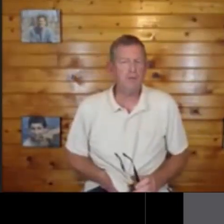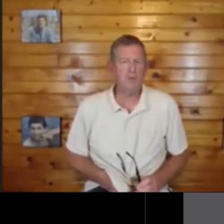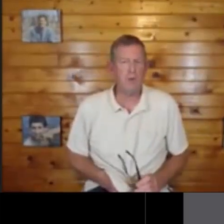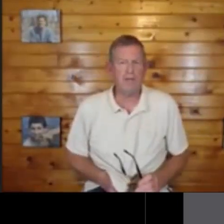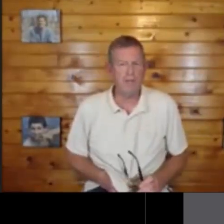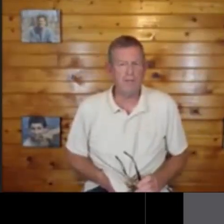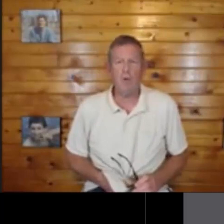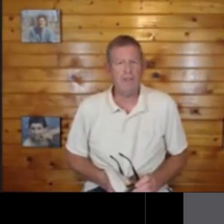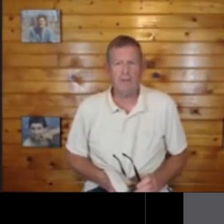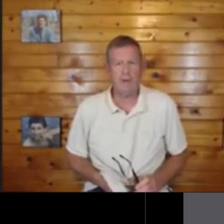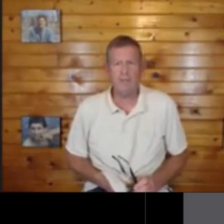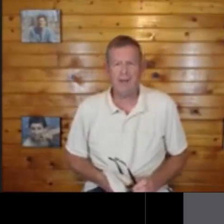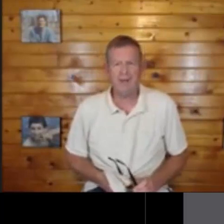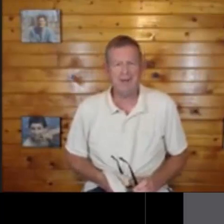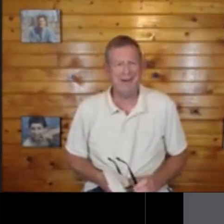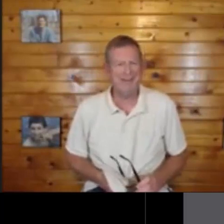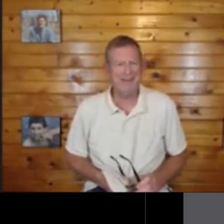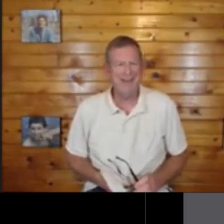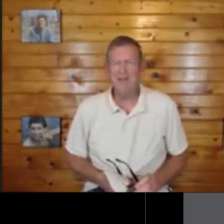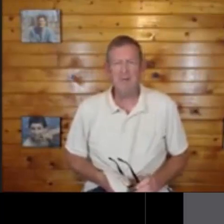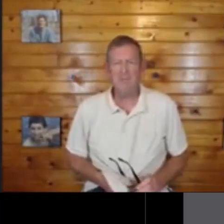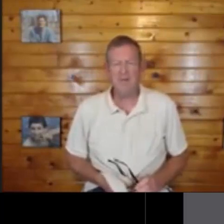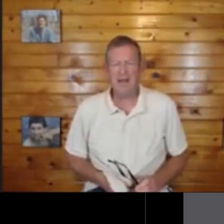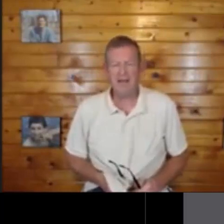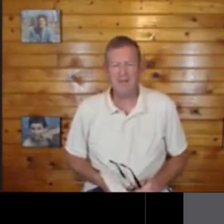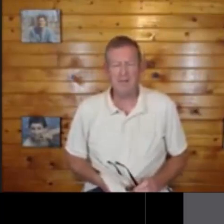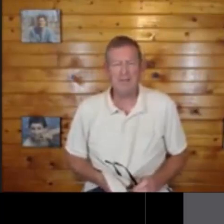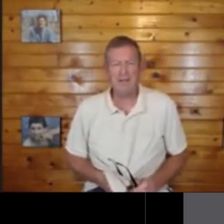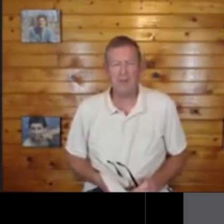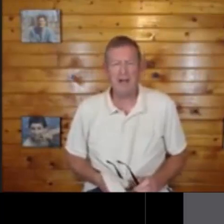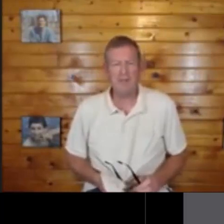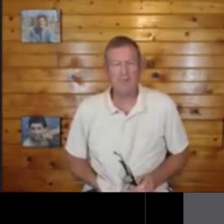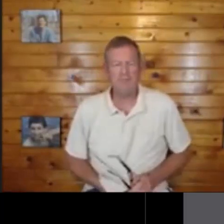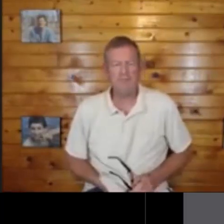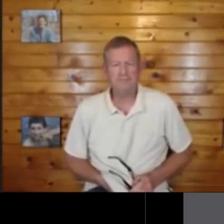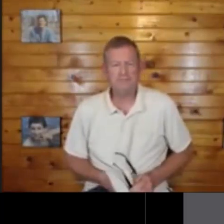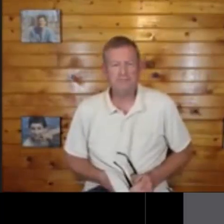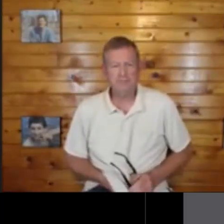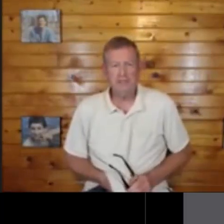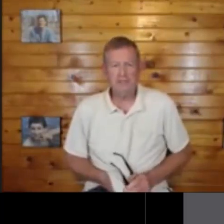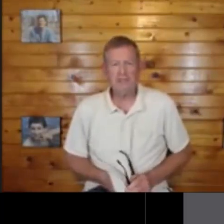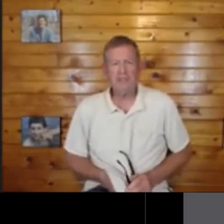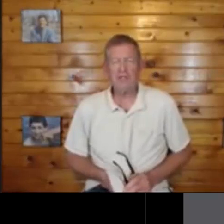if you're just joining us, you have no idea what I'm talking about, don't feel obliged. Just kind of watch and